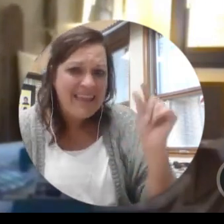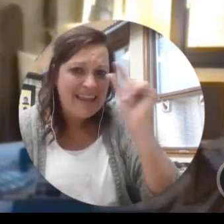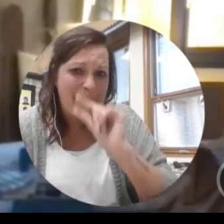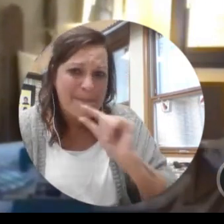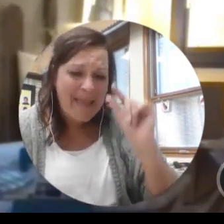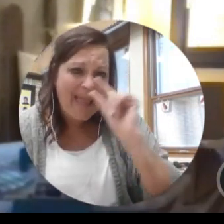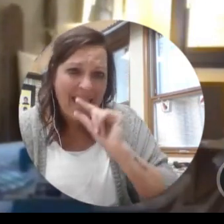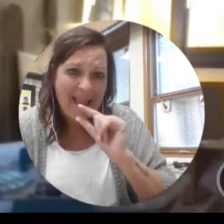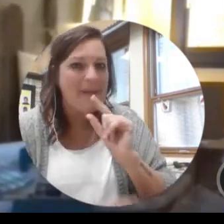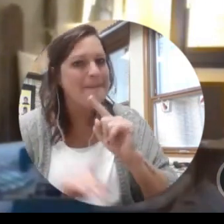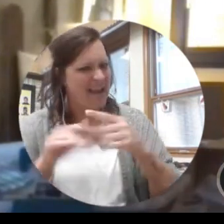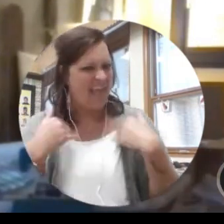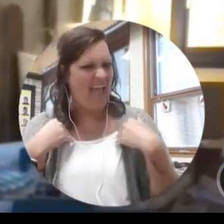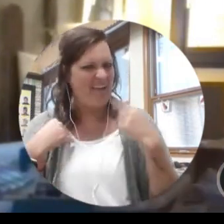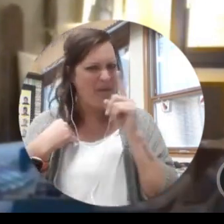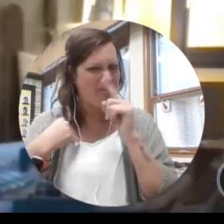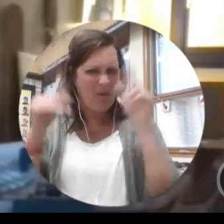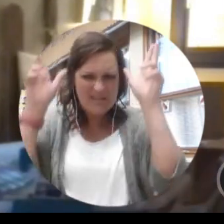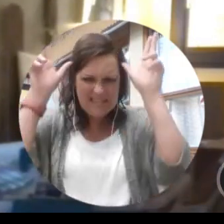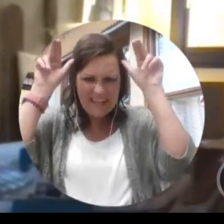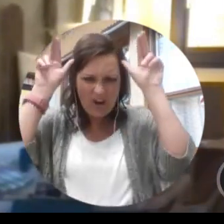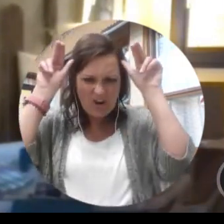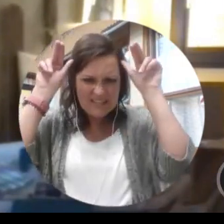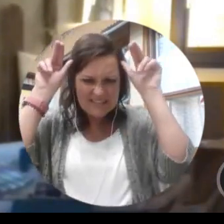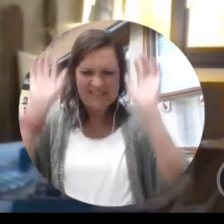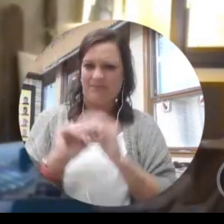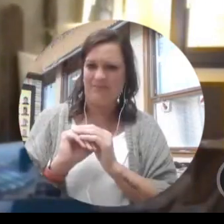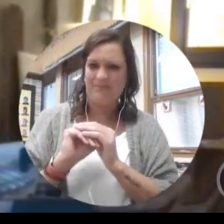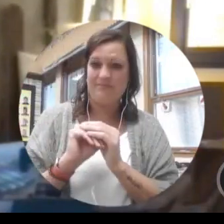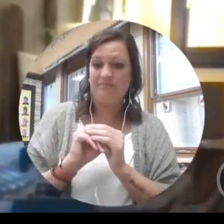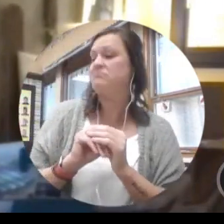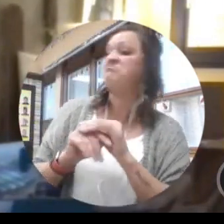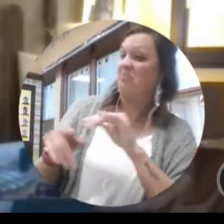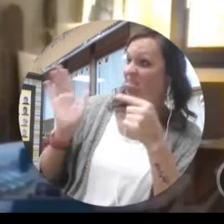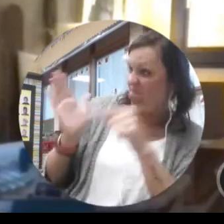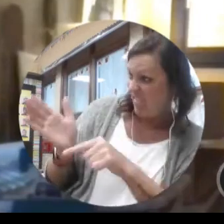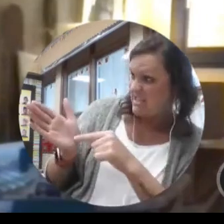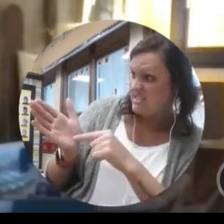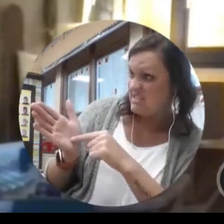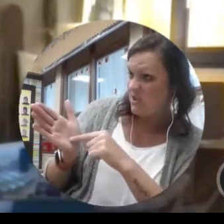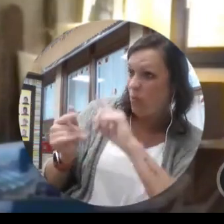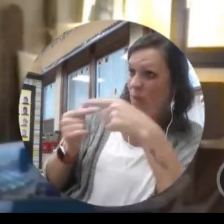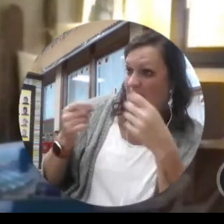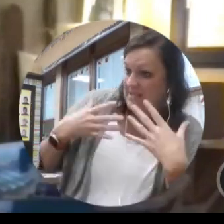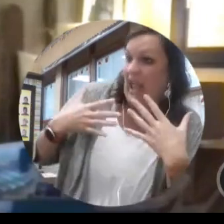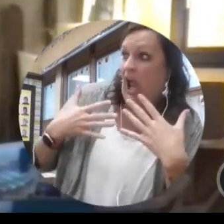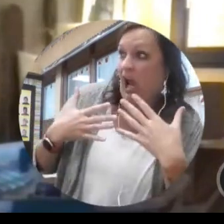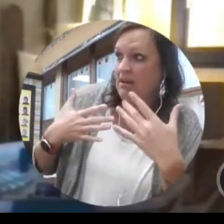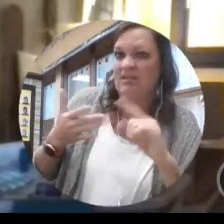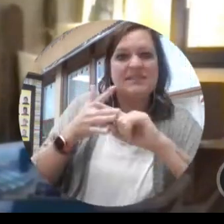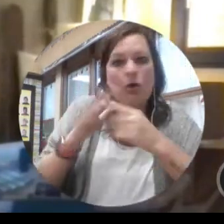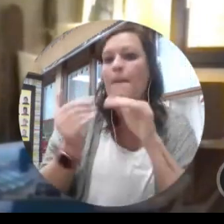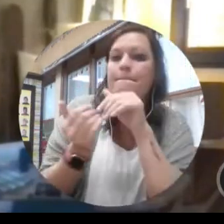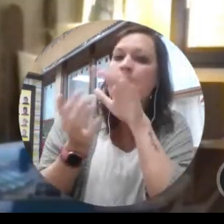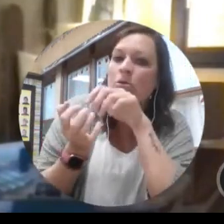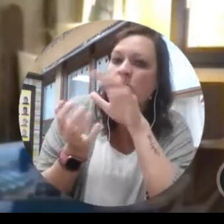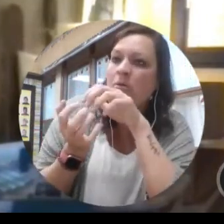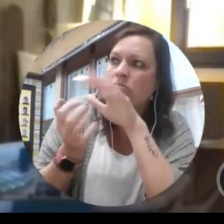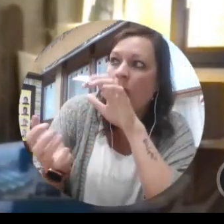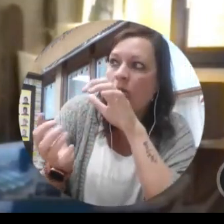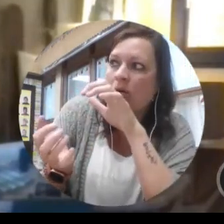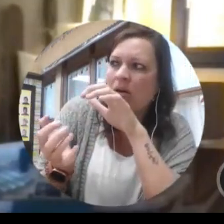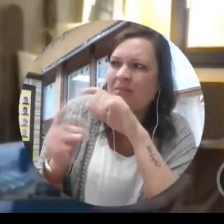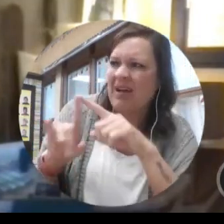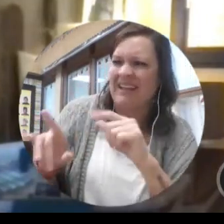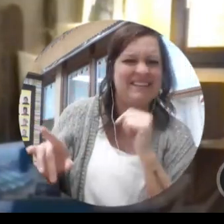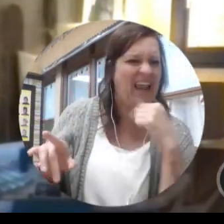so cute." "A pica barks when it's scared," Jack said. "Its nickname is Rock Rabbit." "It doesn't really look like a rabbit,"